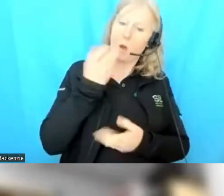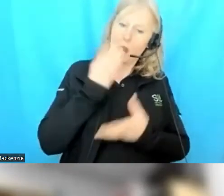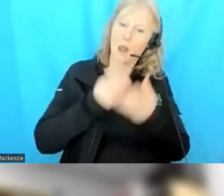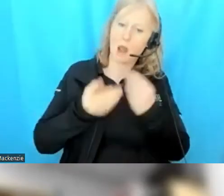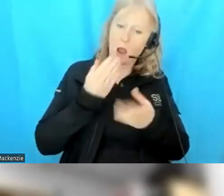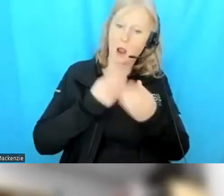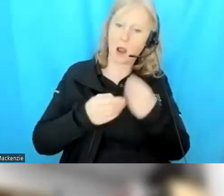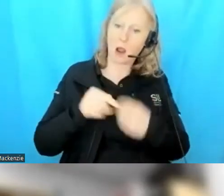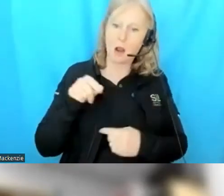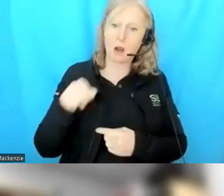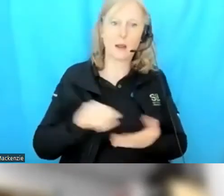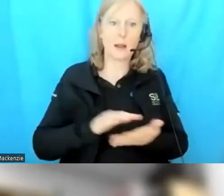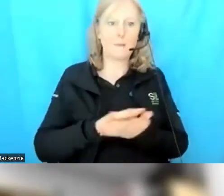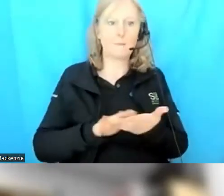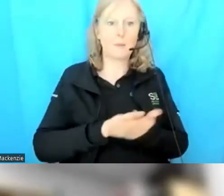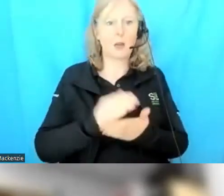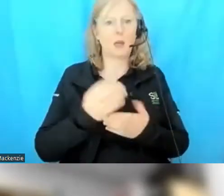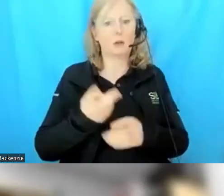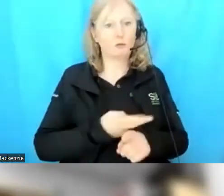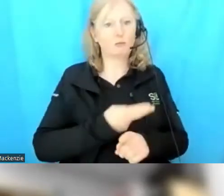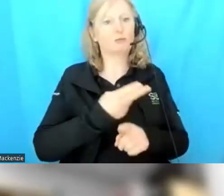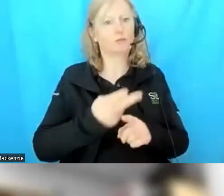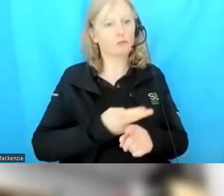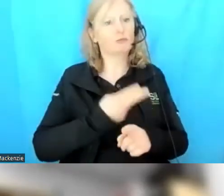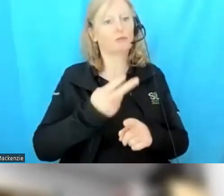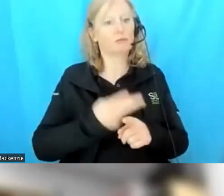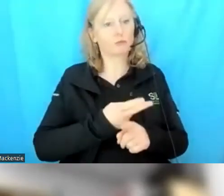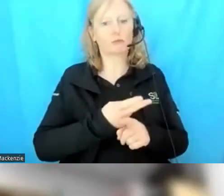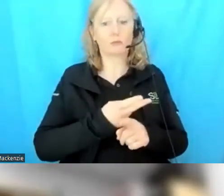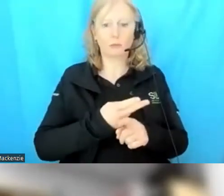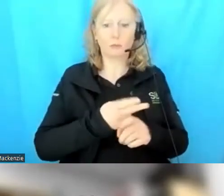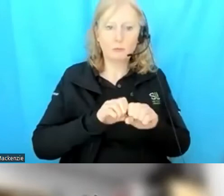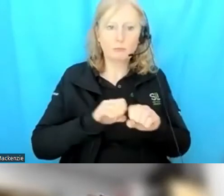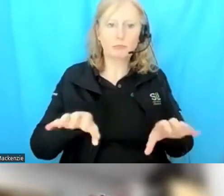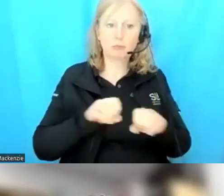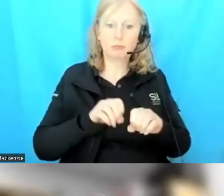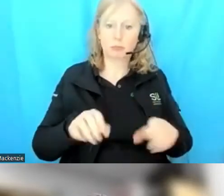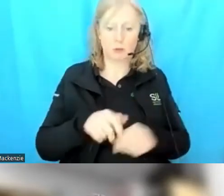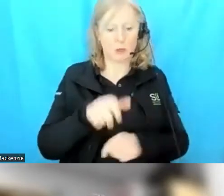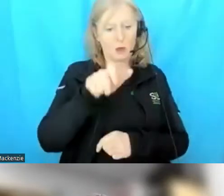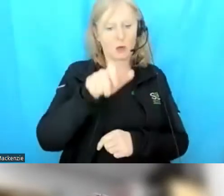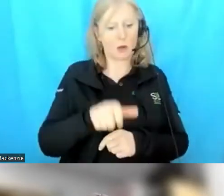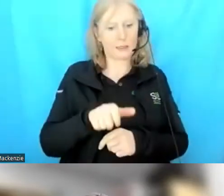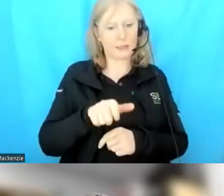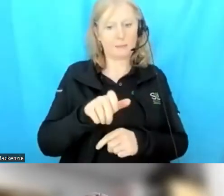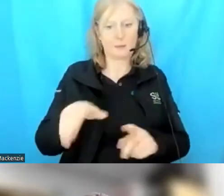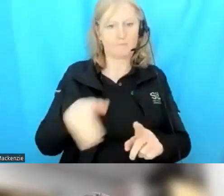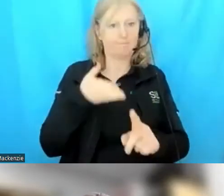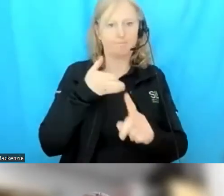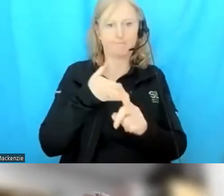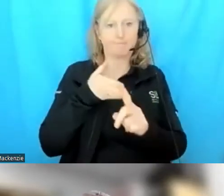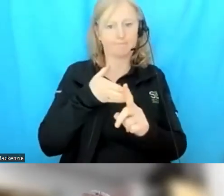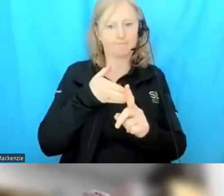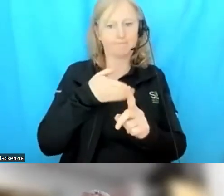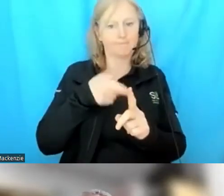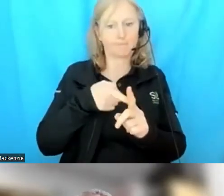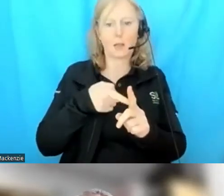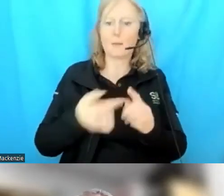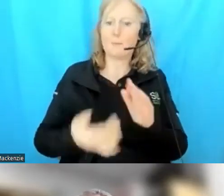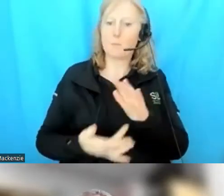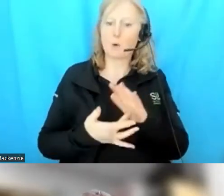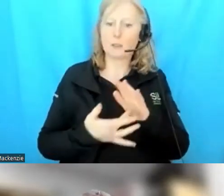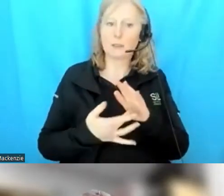regular drumbeat all the time that the customer is the centre of the journey process, and